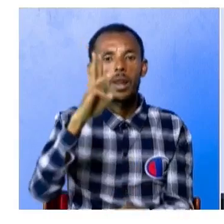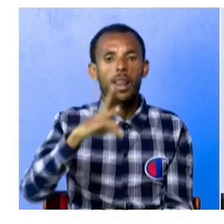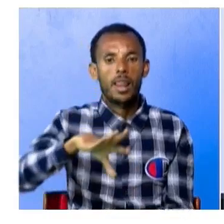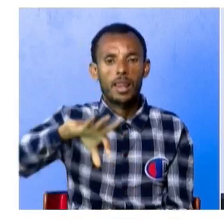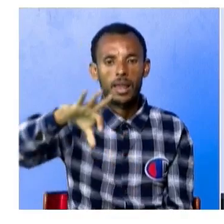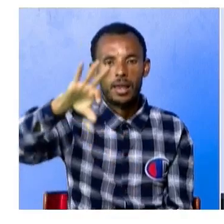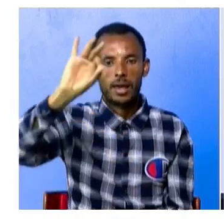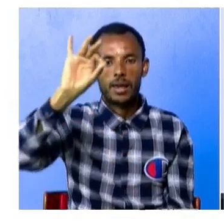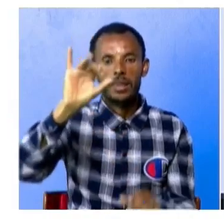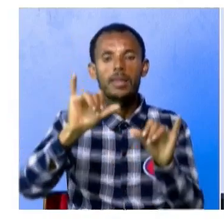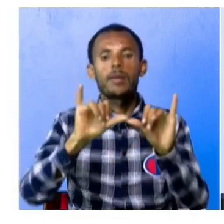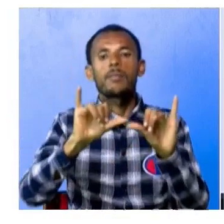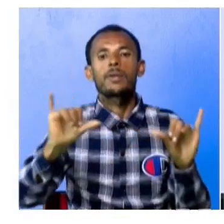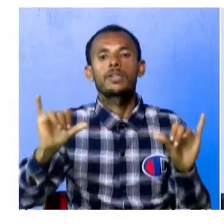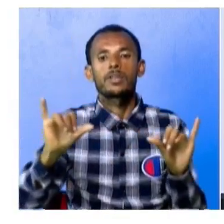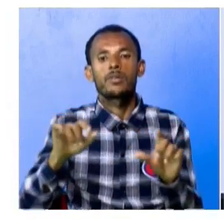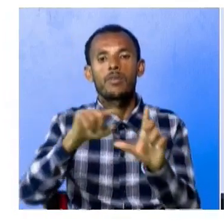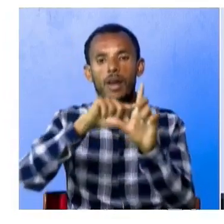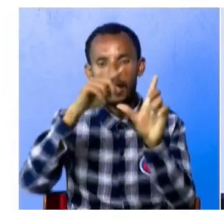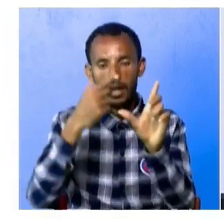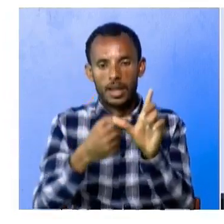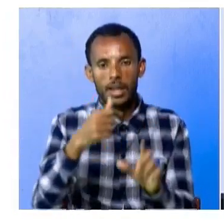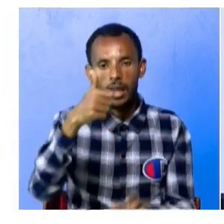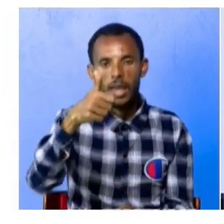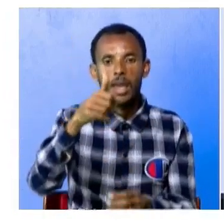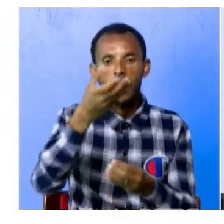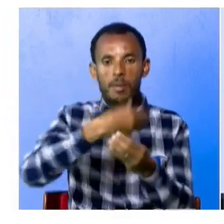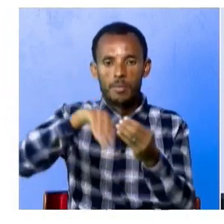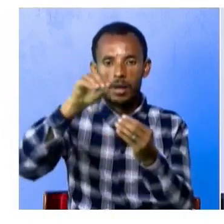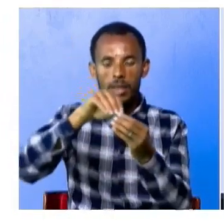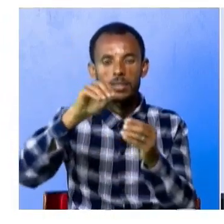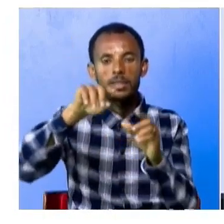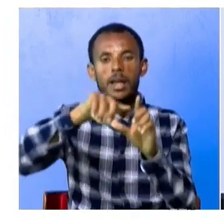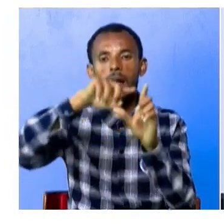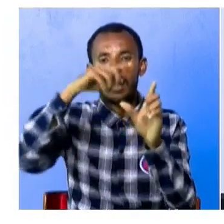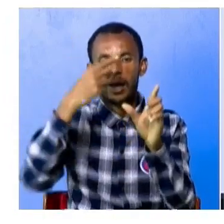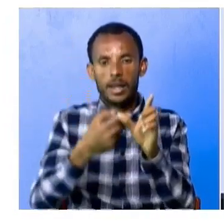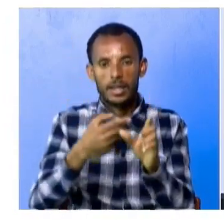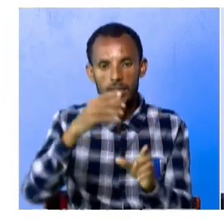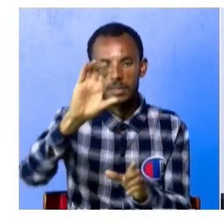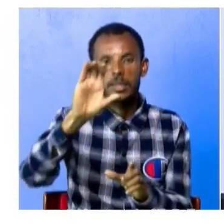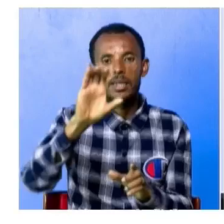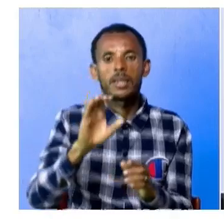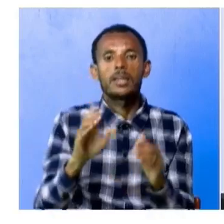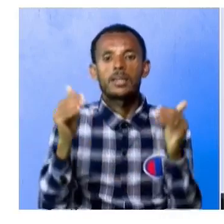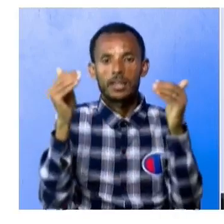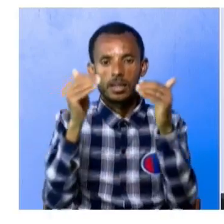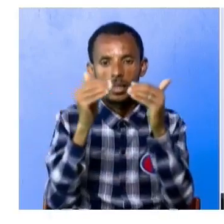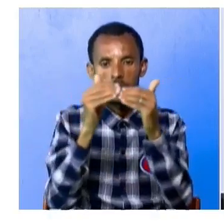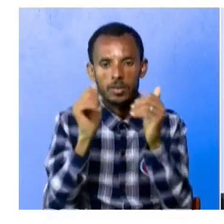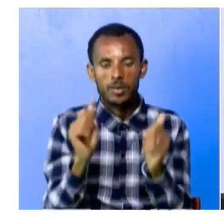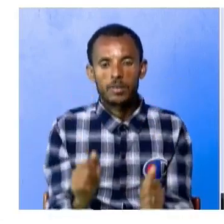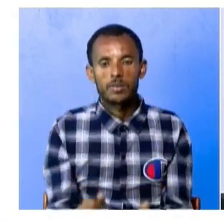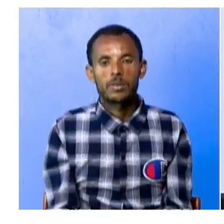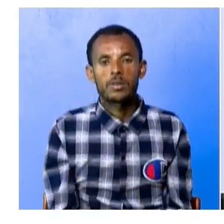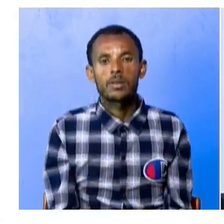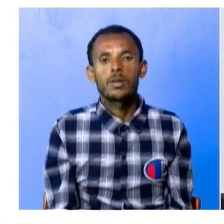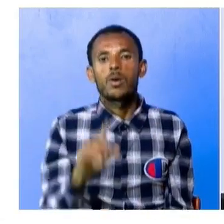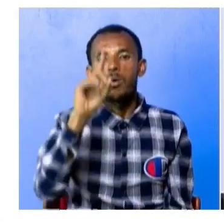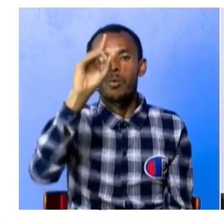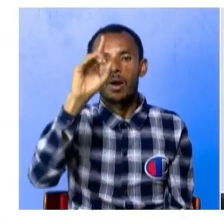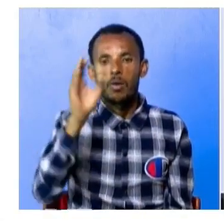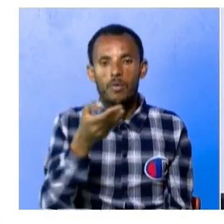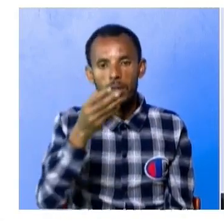measure of angle A plus measure of angle C is equal to half